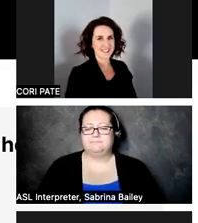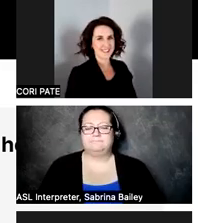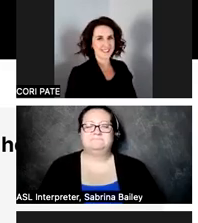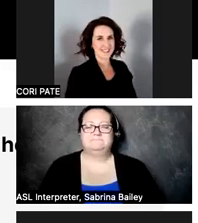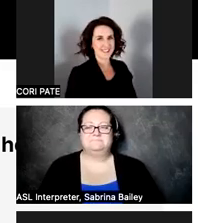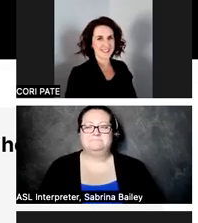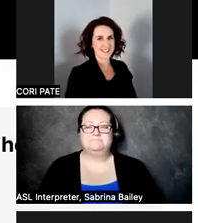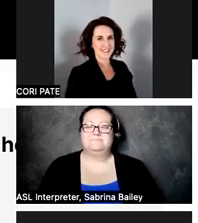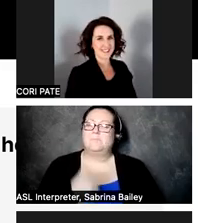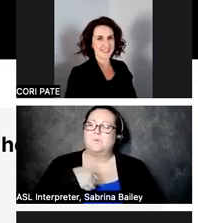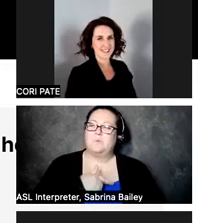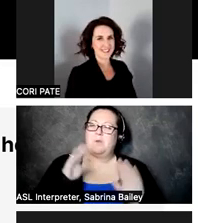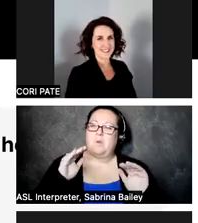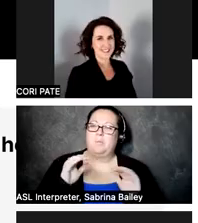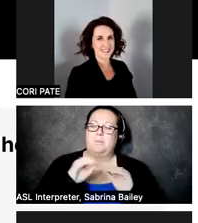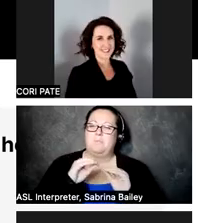We're hoping to make this more